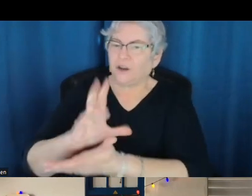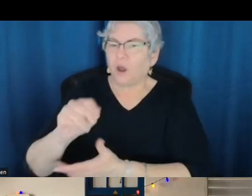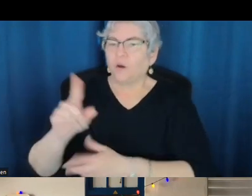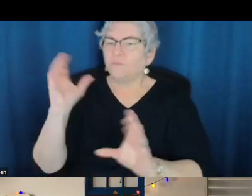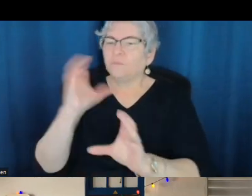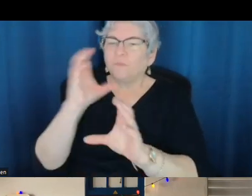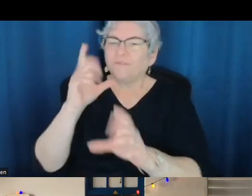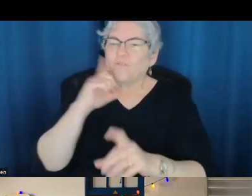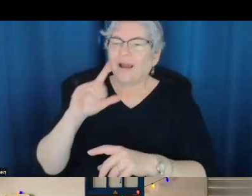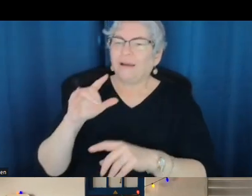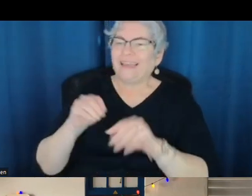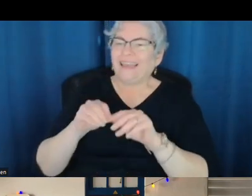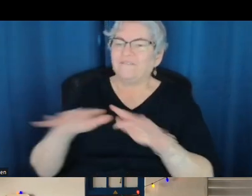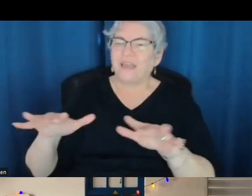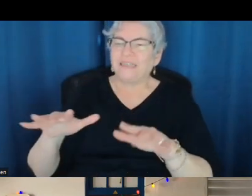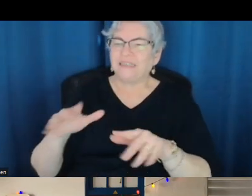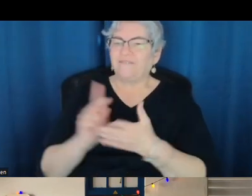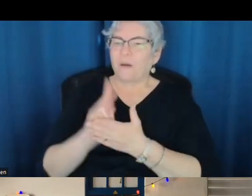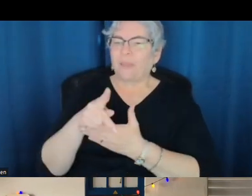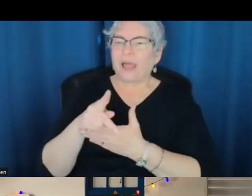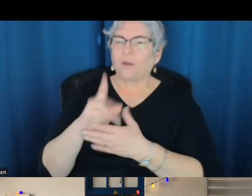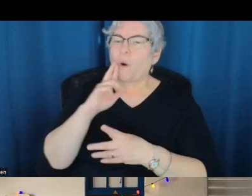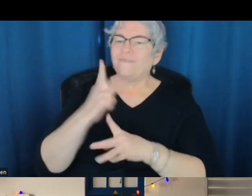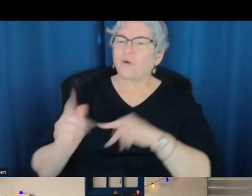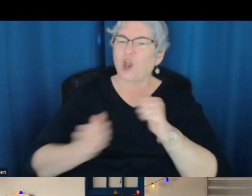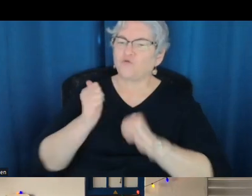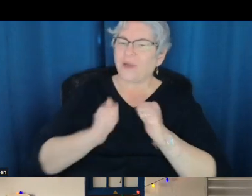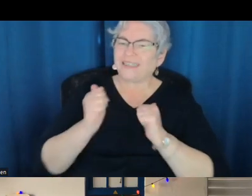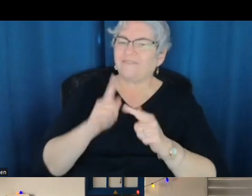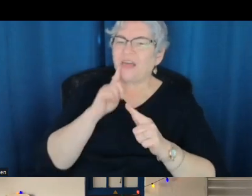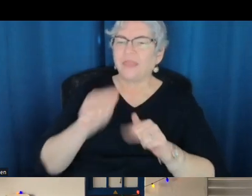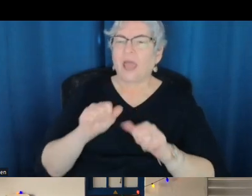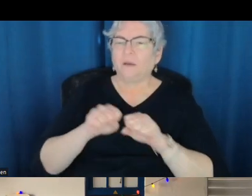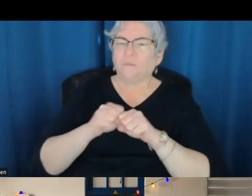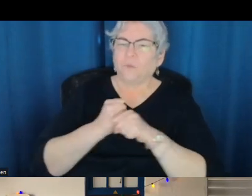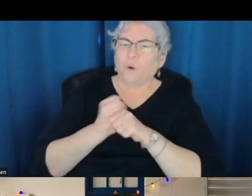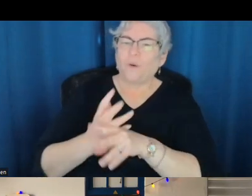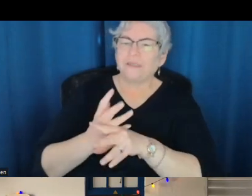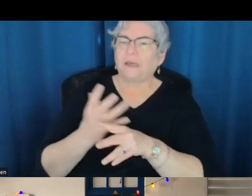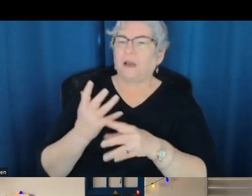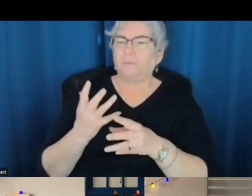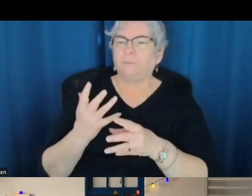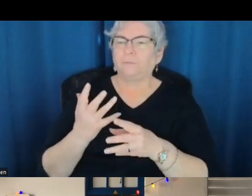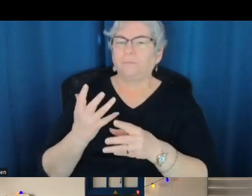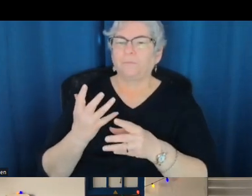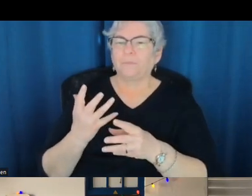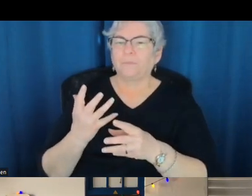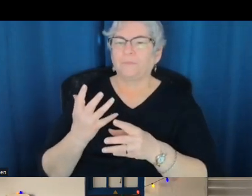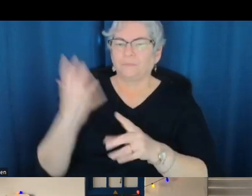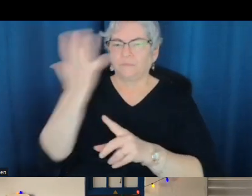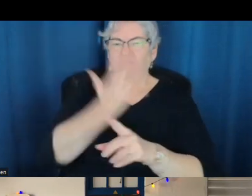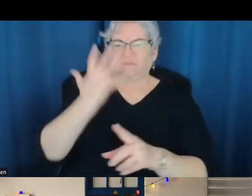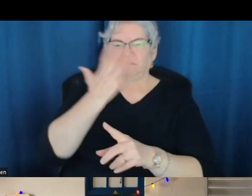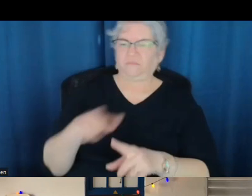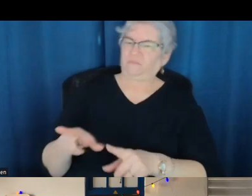for invasive plants or plants that are aggressive and that are throwing off the aesthetic that